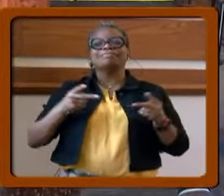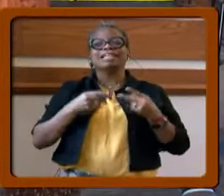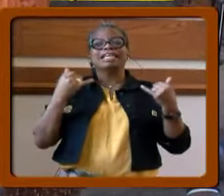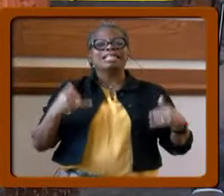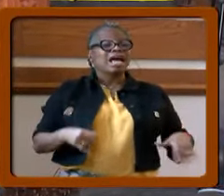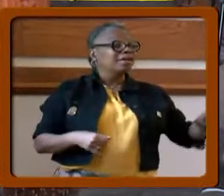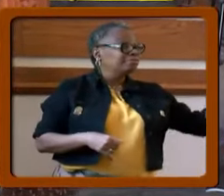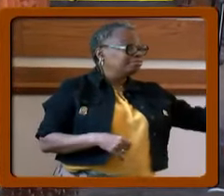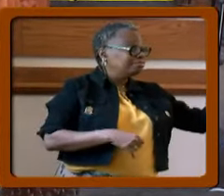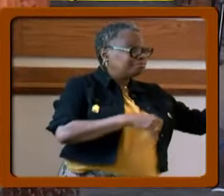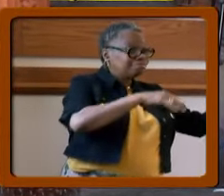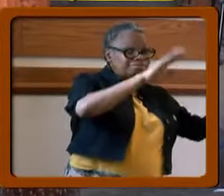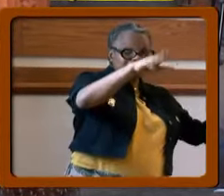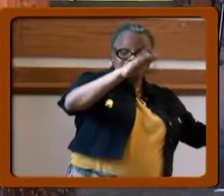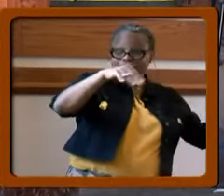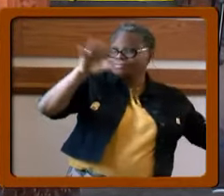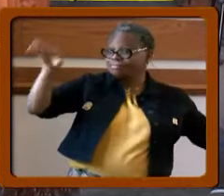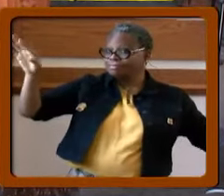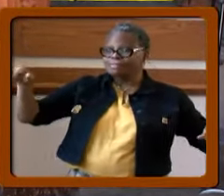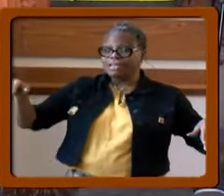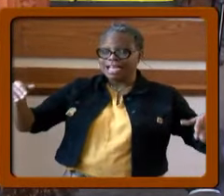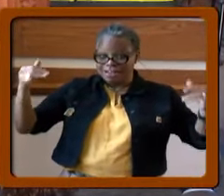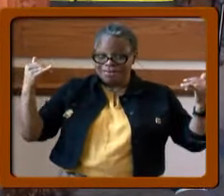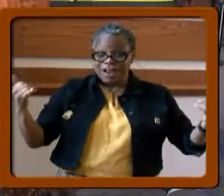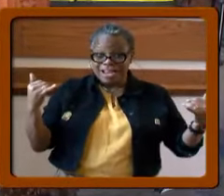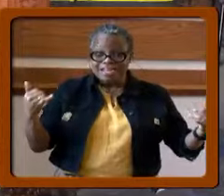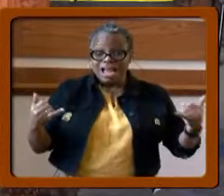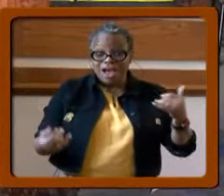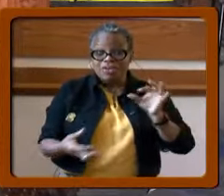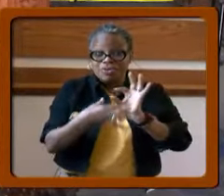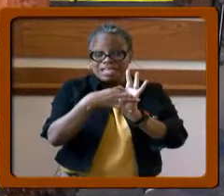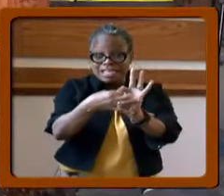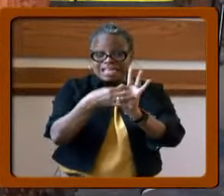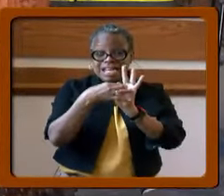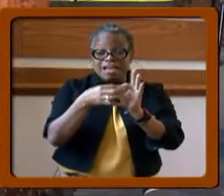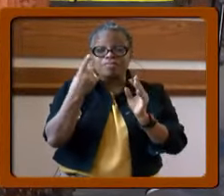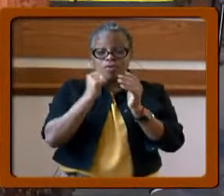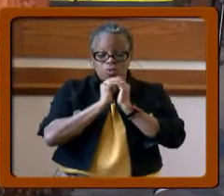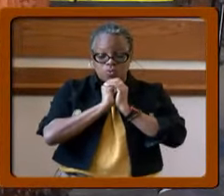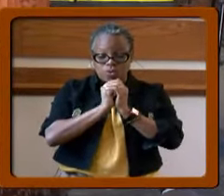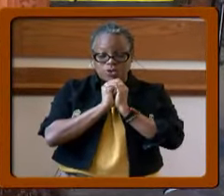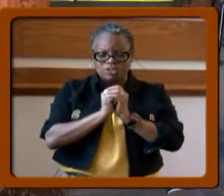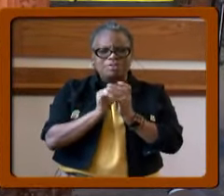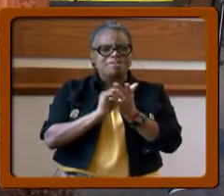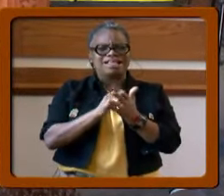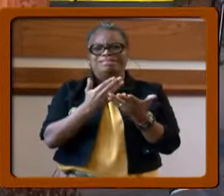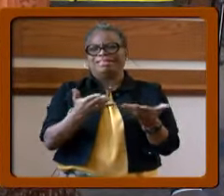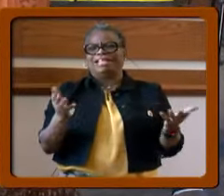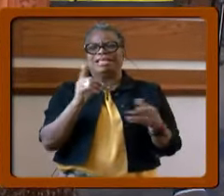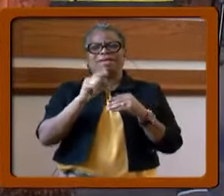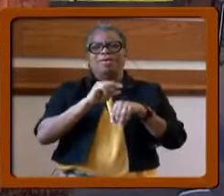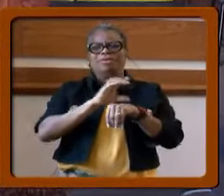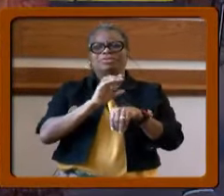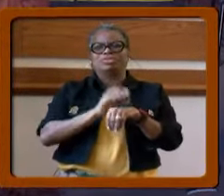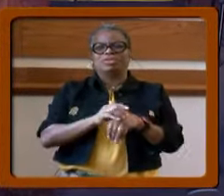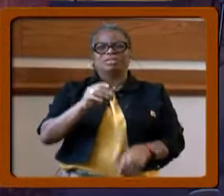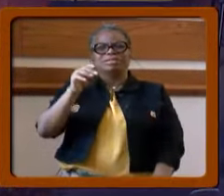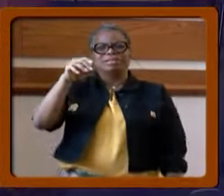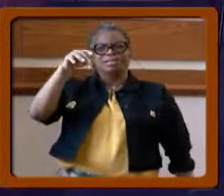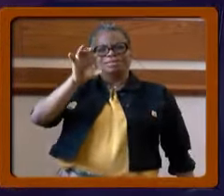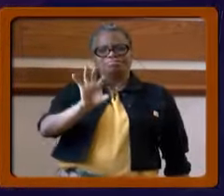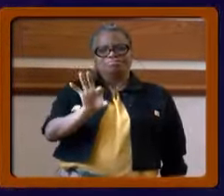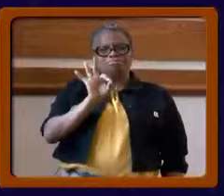your friends everywhere that they can join us right now for worship. That's the thing about church these days. You can tell them to drop on